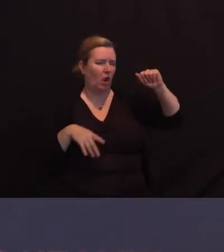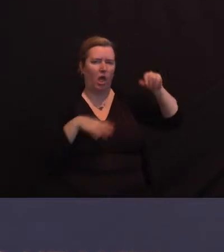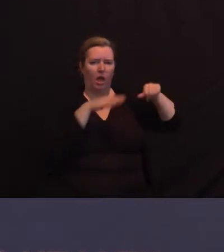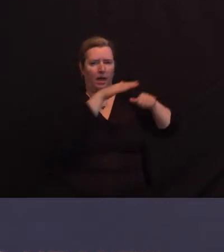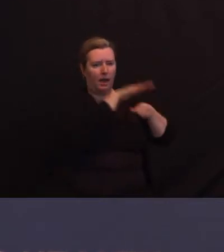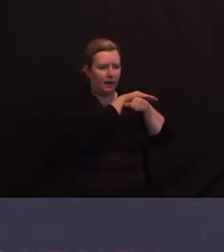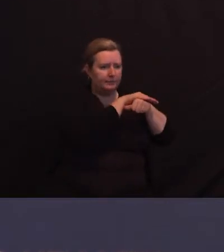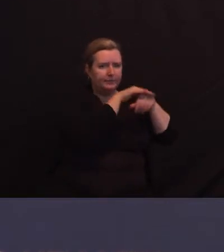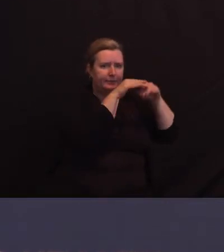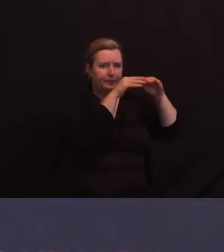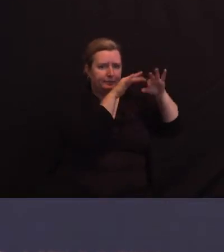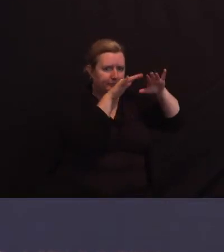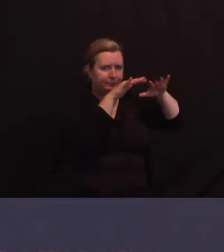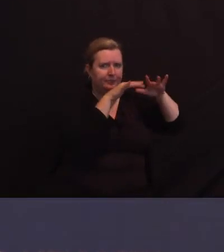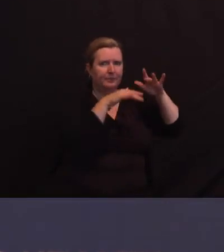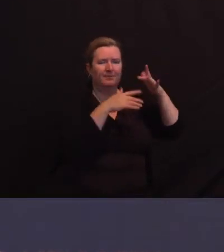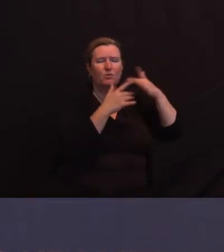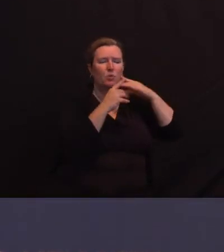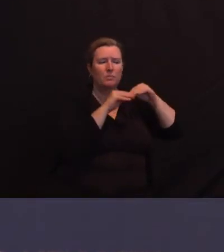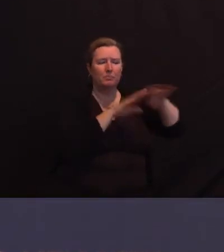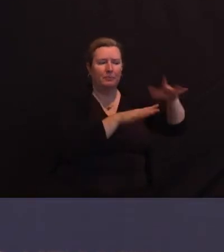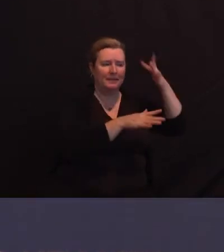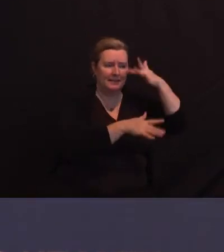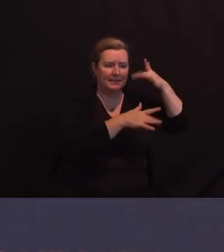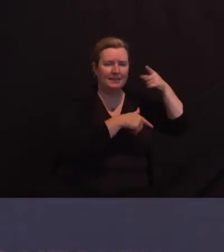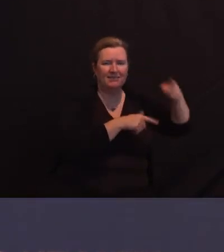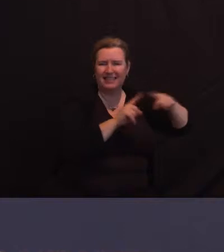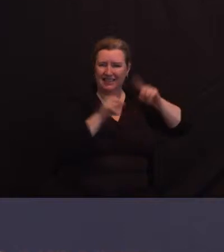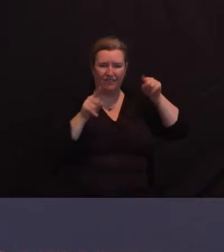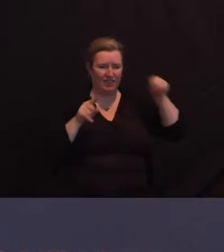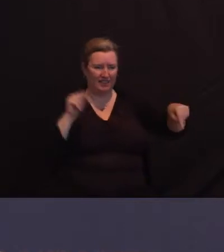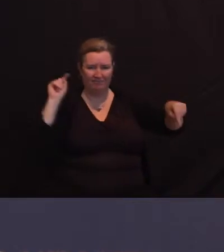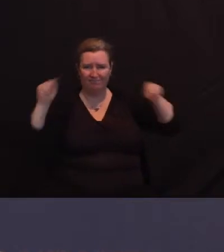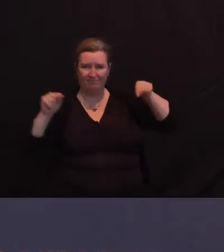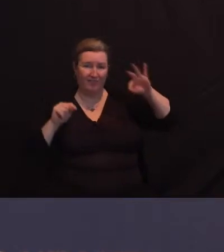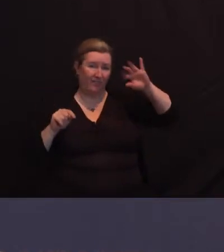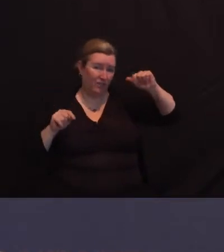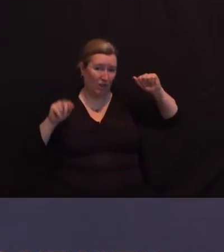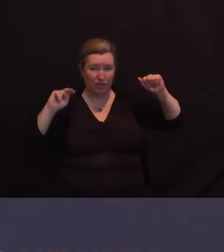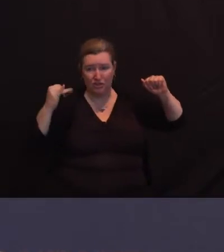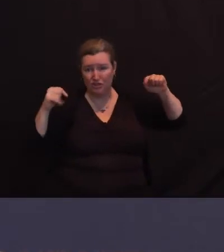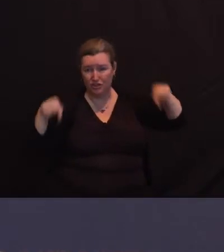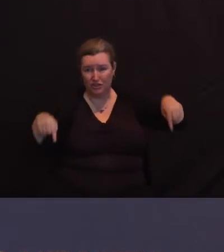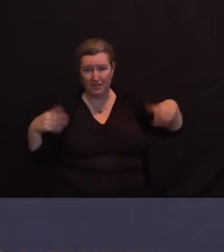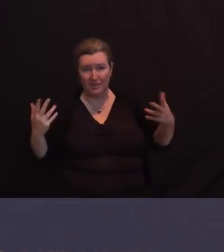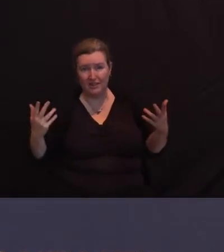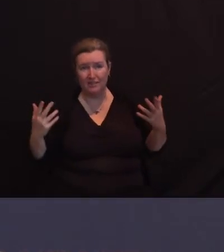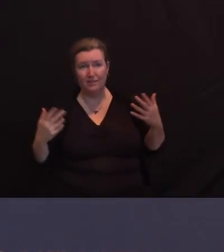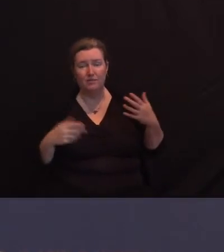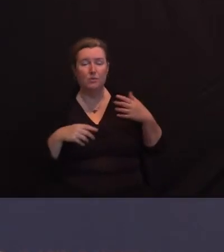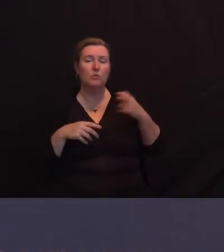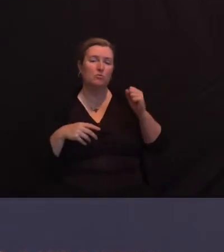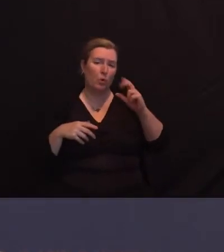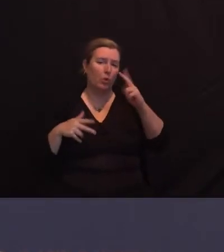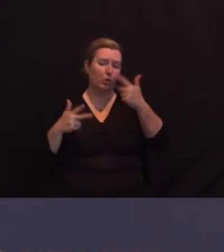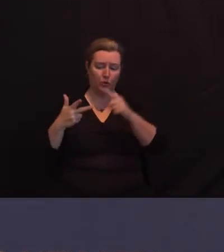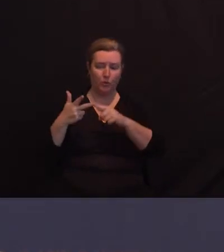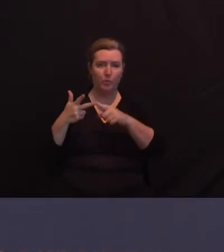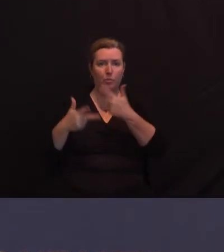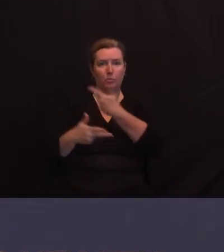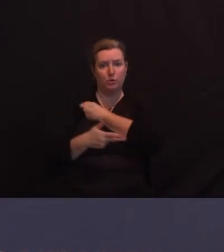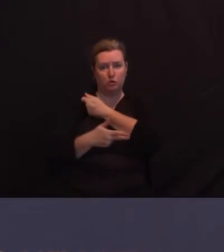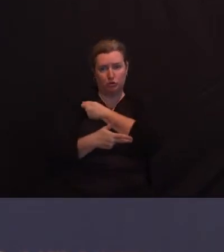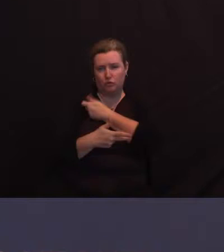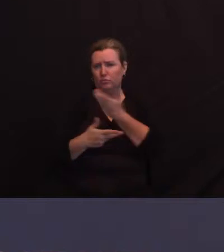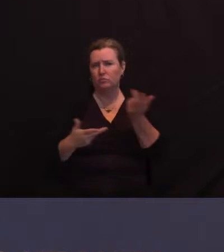And it's a more challenging reality inside. So the faster we get folks boosted, the better off and the better the impact on the